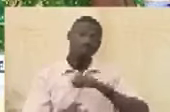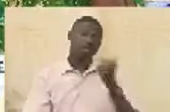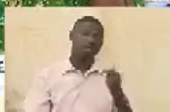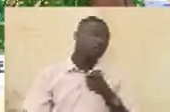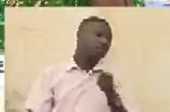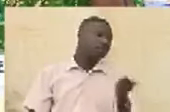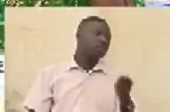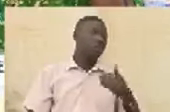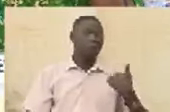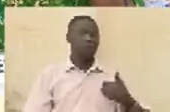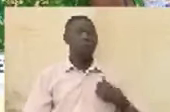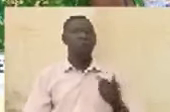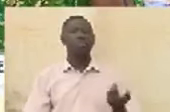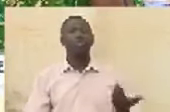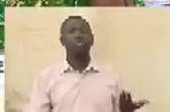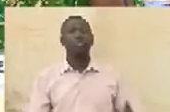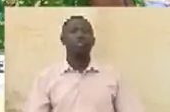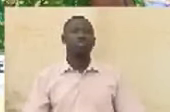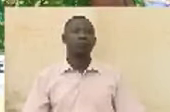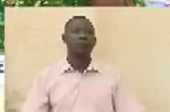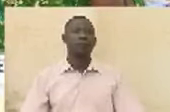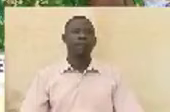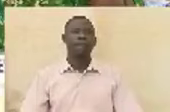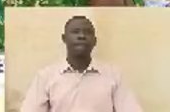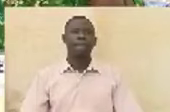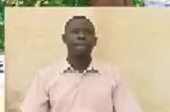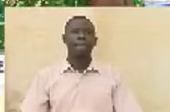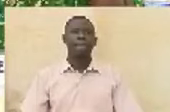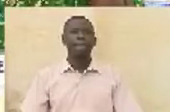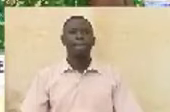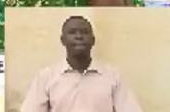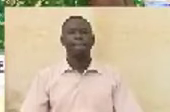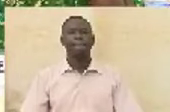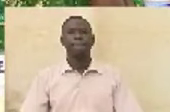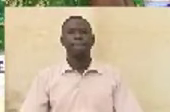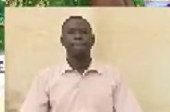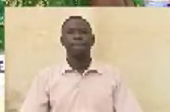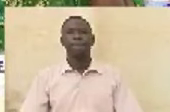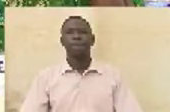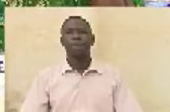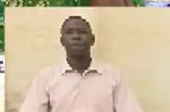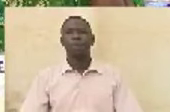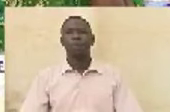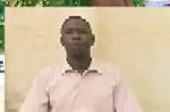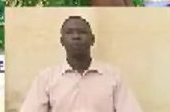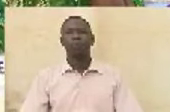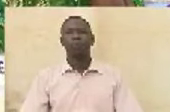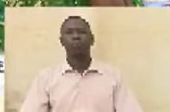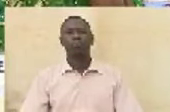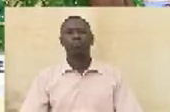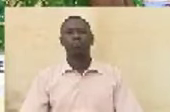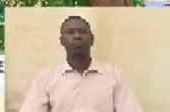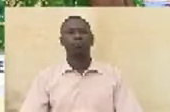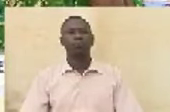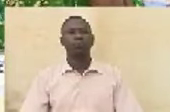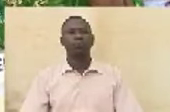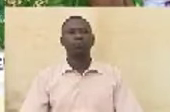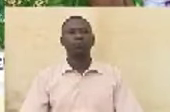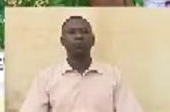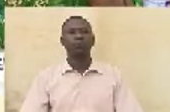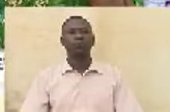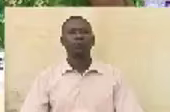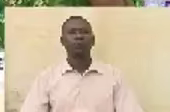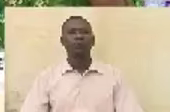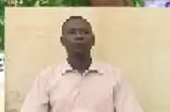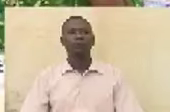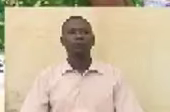nyowo lungo nyim fam fam le tol la silo mune tol la do ko mune so jorol ni ta tol fanan ni ta tol la do ko mune ko lungo tol ni dun ta korda ko ni la fam fam